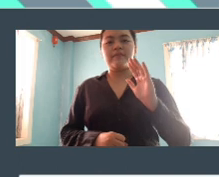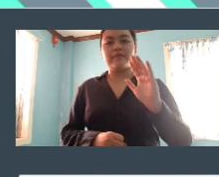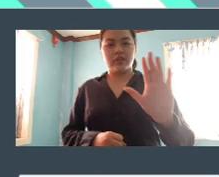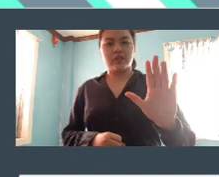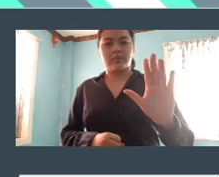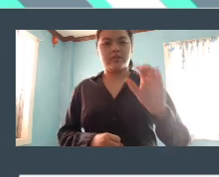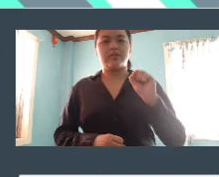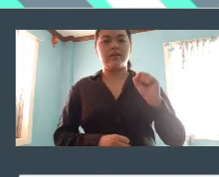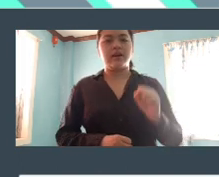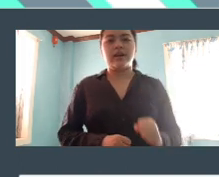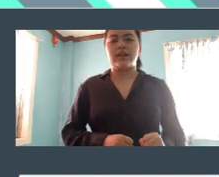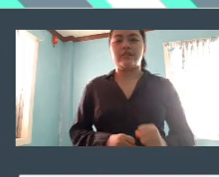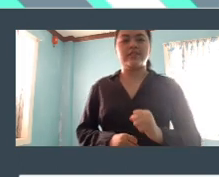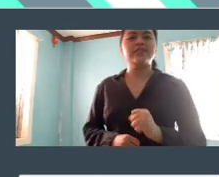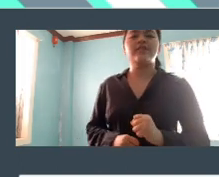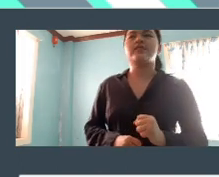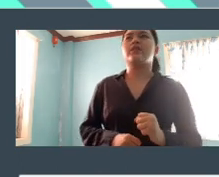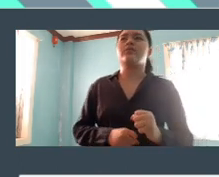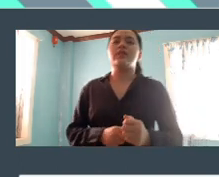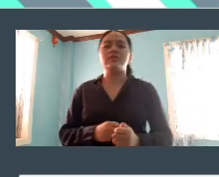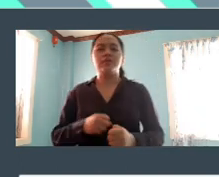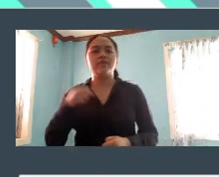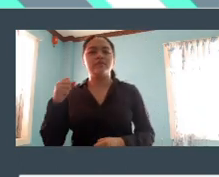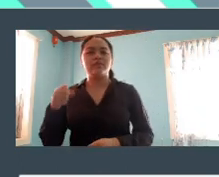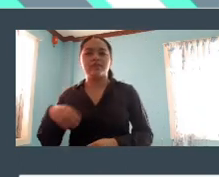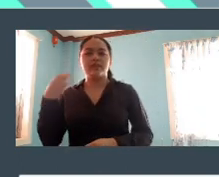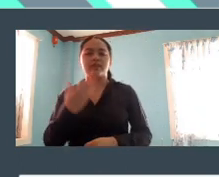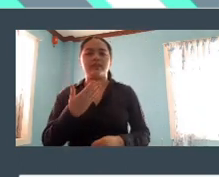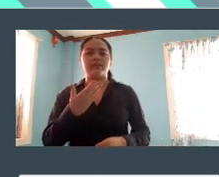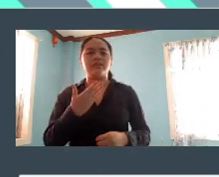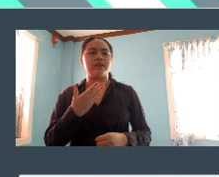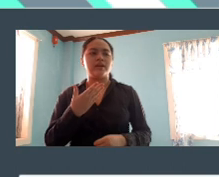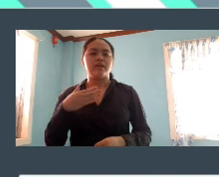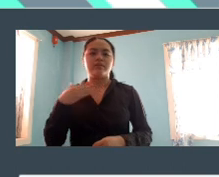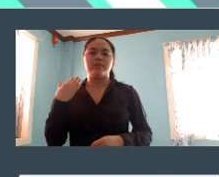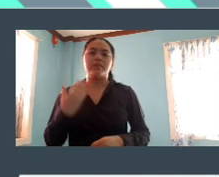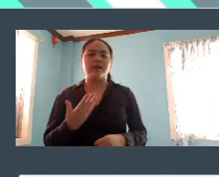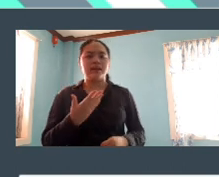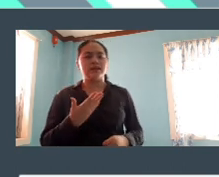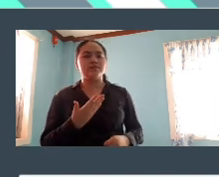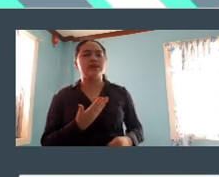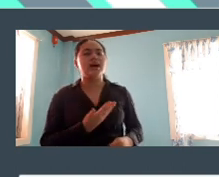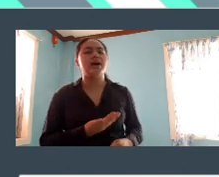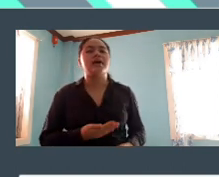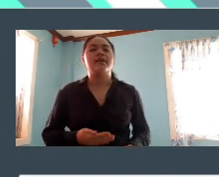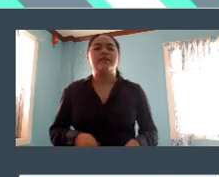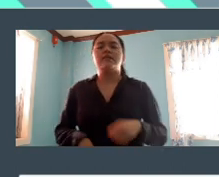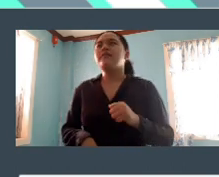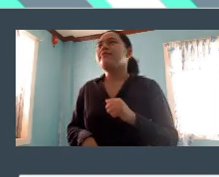the vegetables. Understood? Now let's move on to the second category. Bring back again to